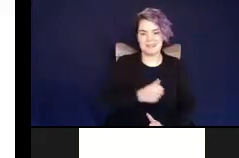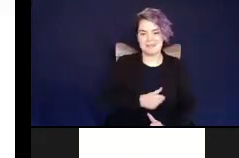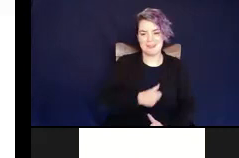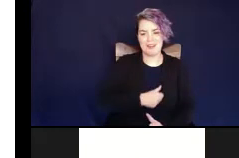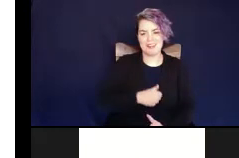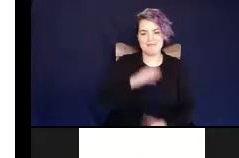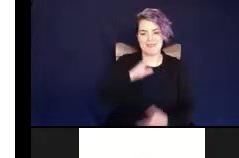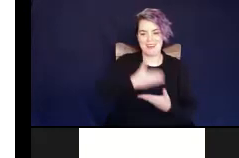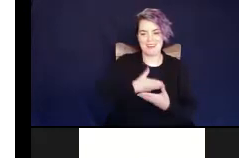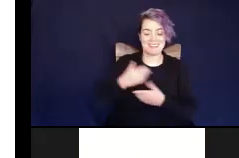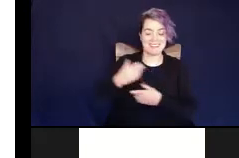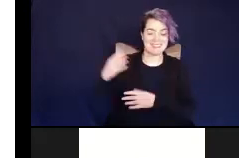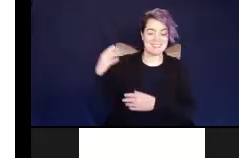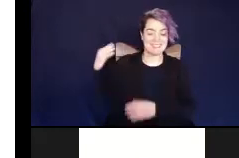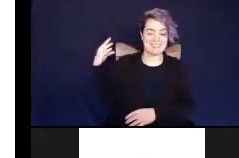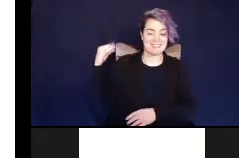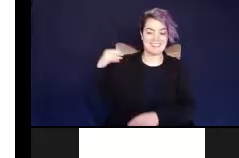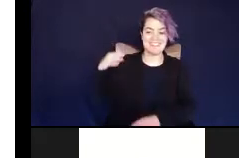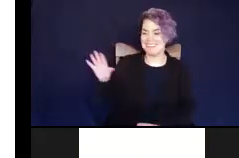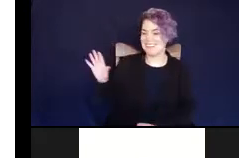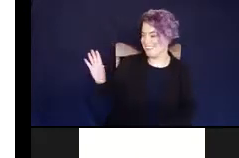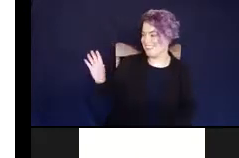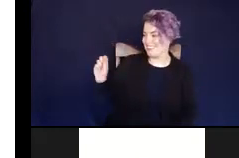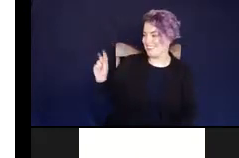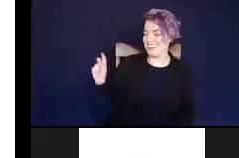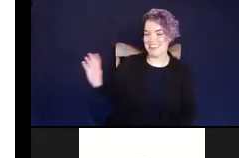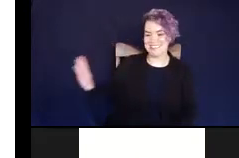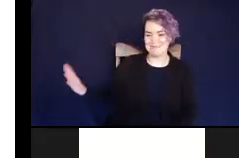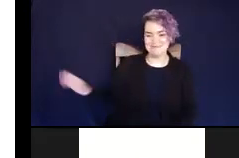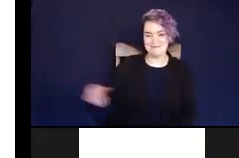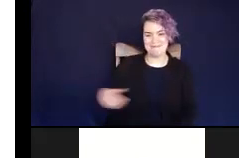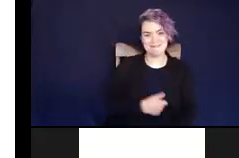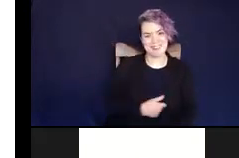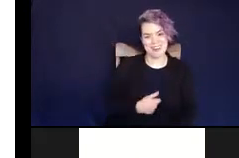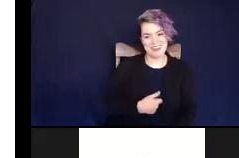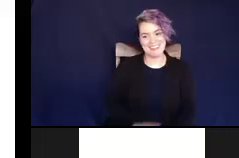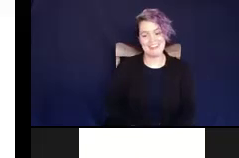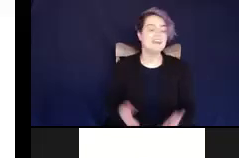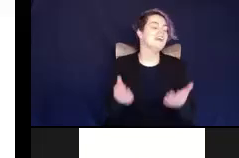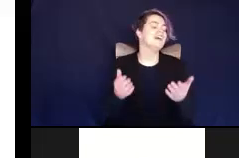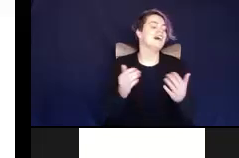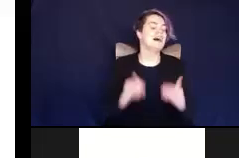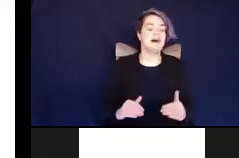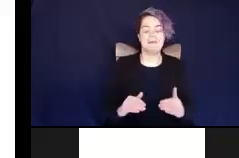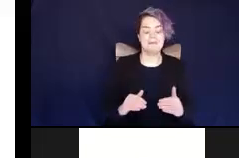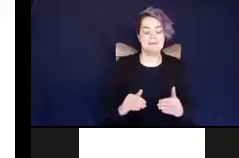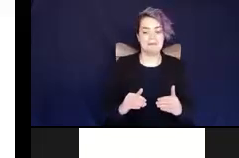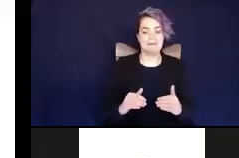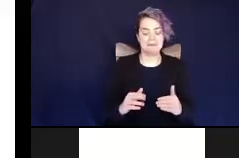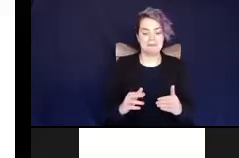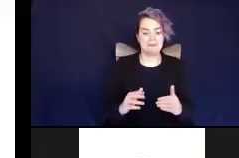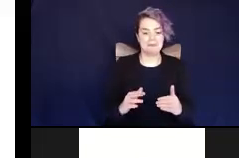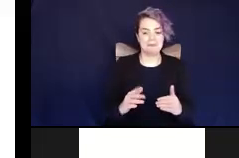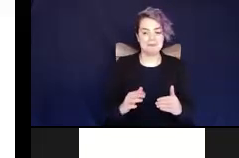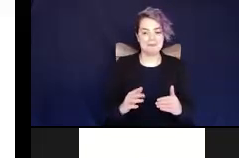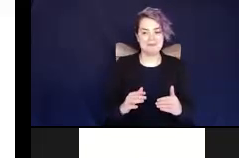at me. Okay, I can move on. So